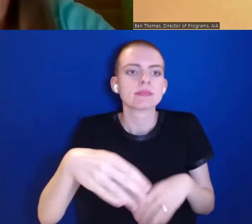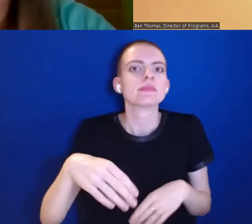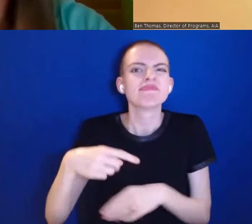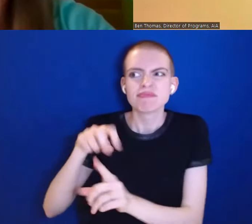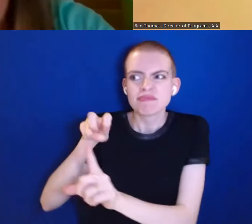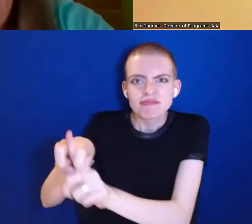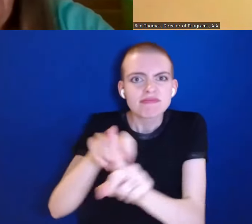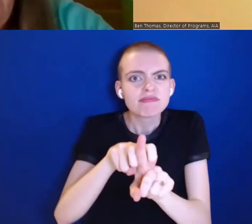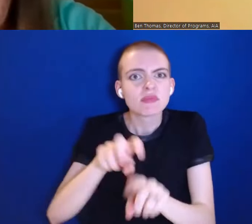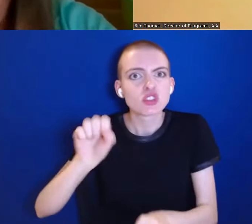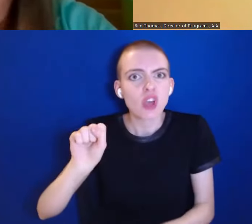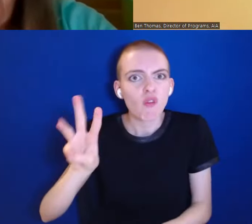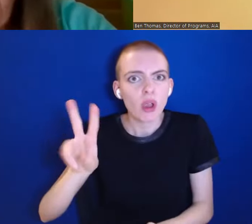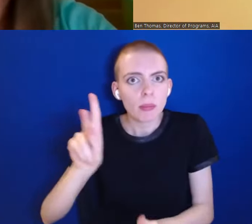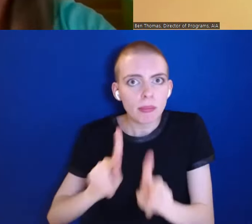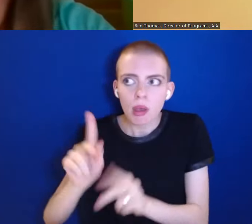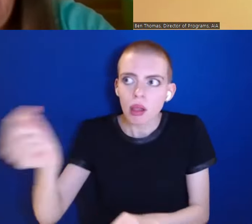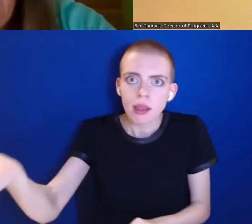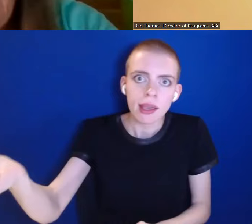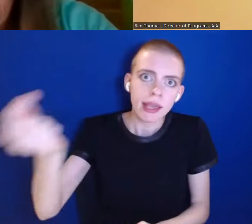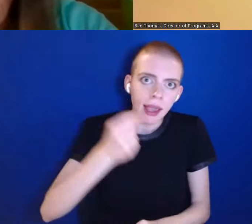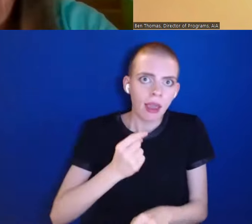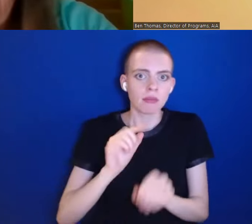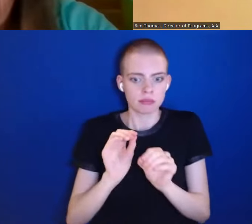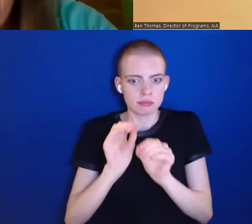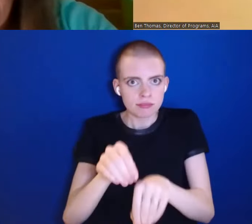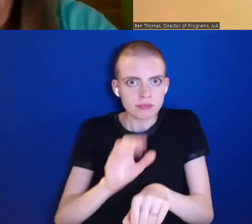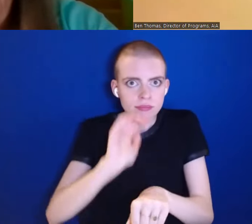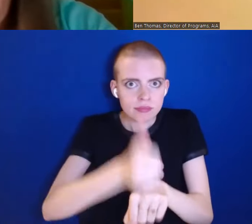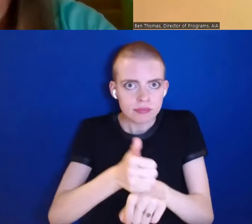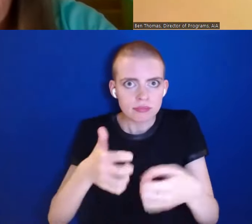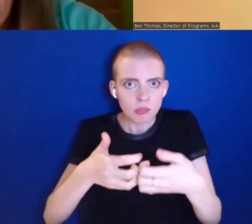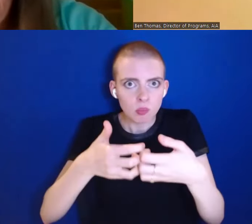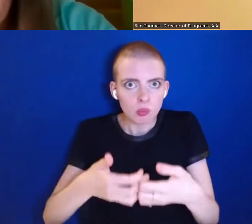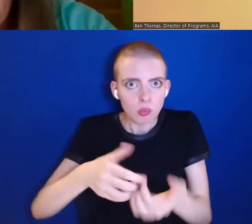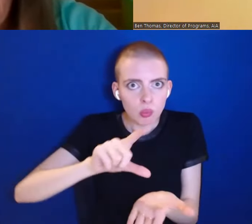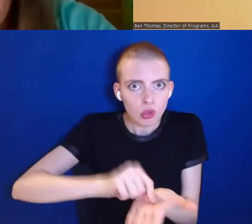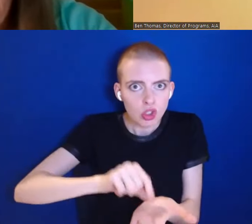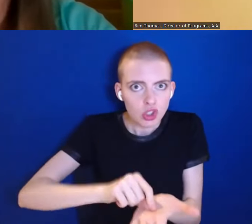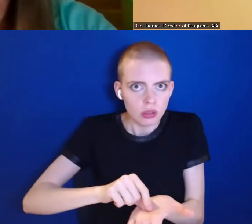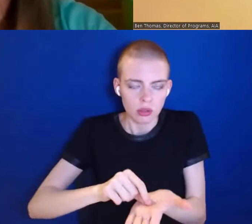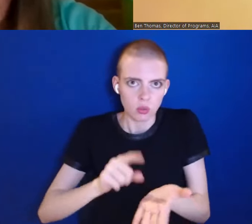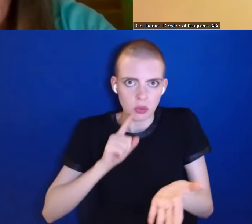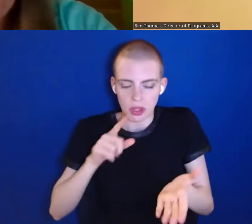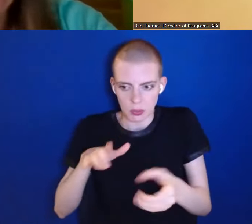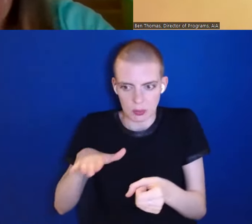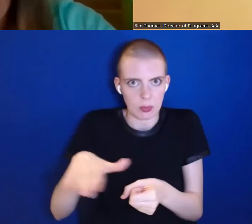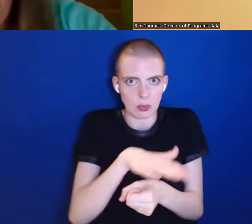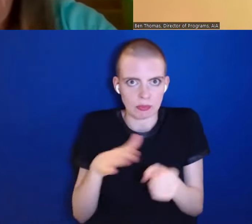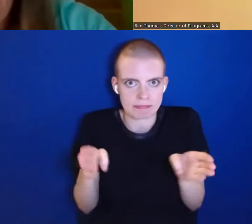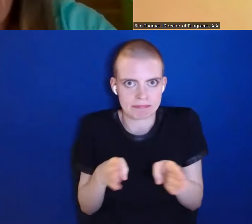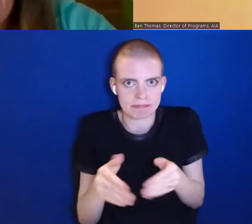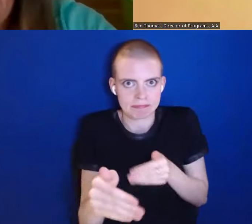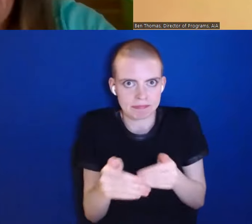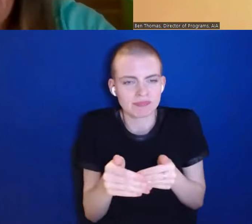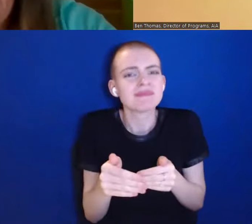the software people came and for the printer, and there was, we actually used other